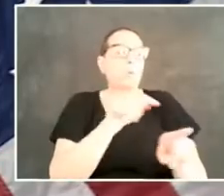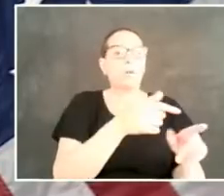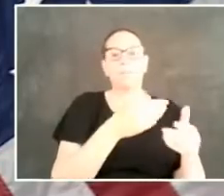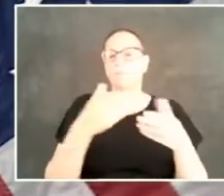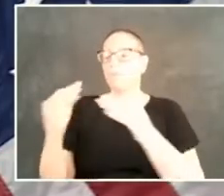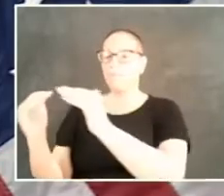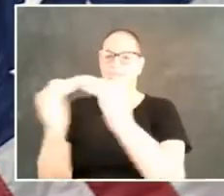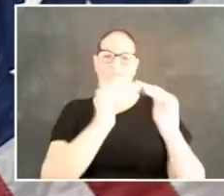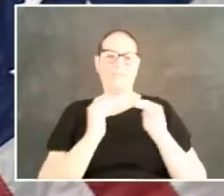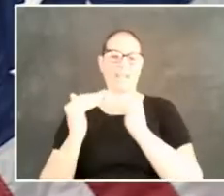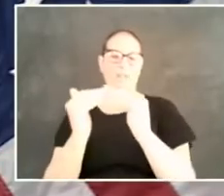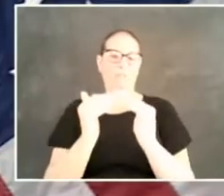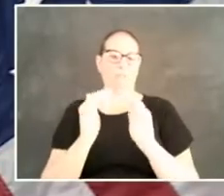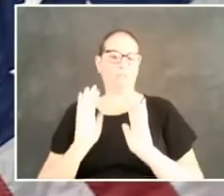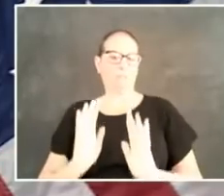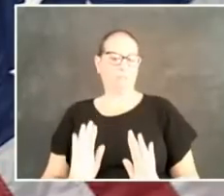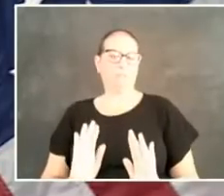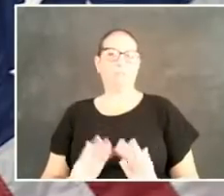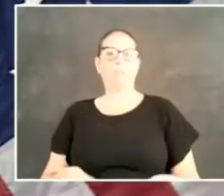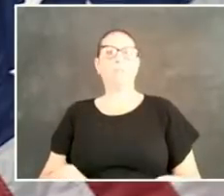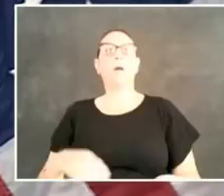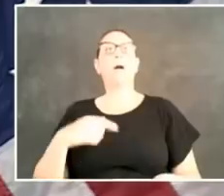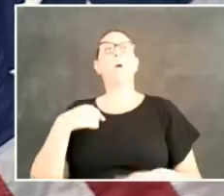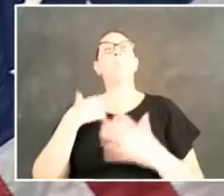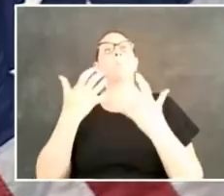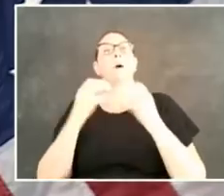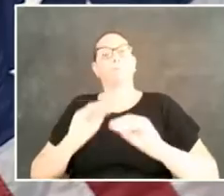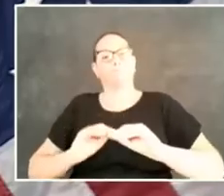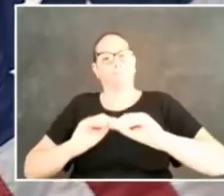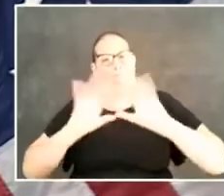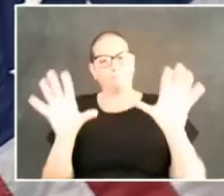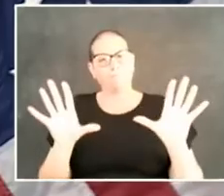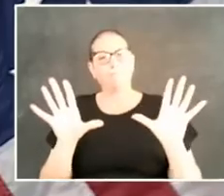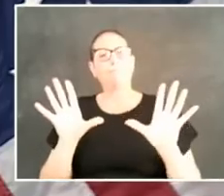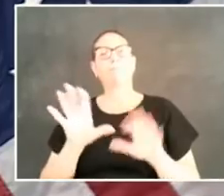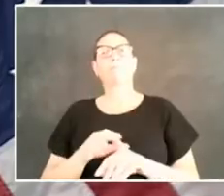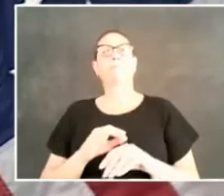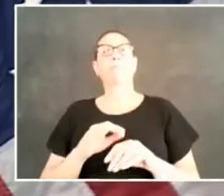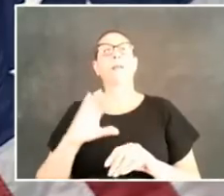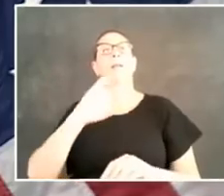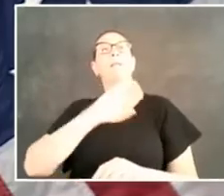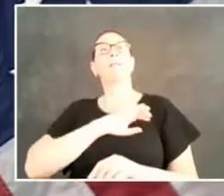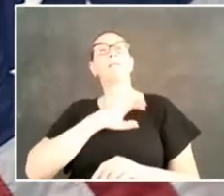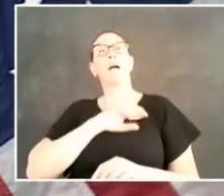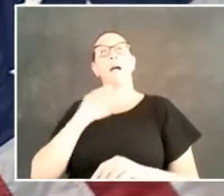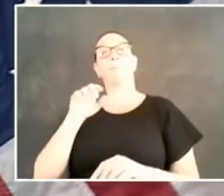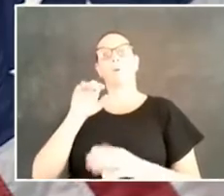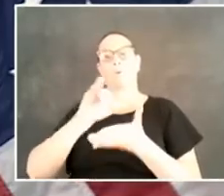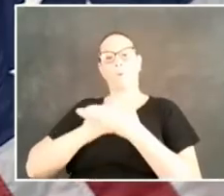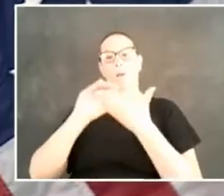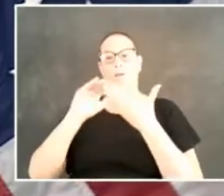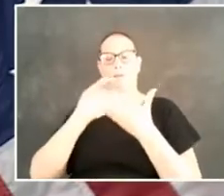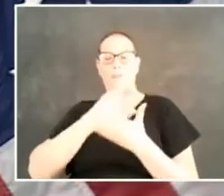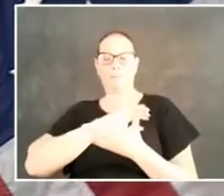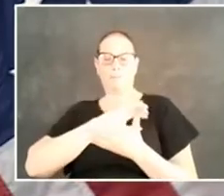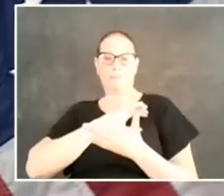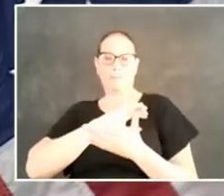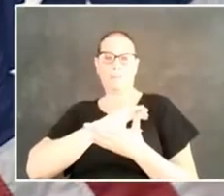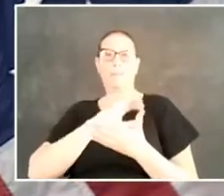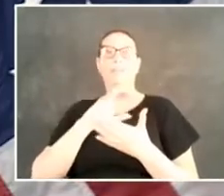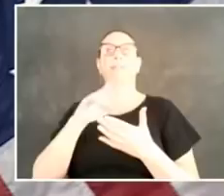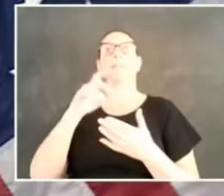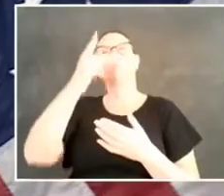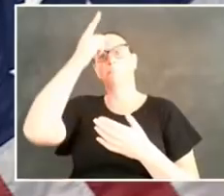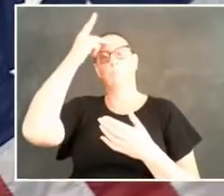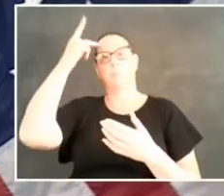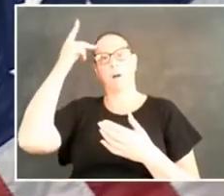clear. NYPD will be out enforcing, and a number of other agencies will be out enforcing in all communities the same